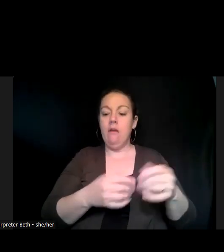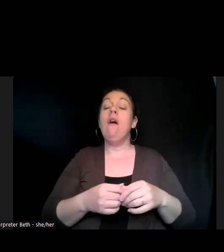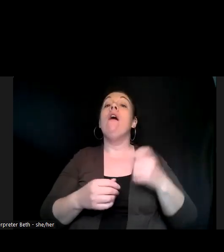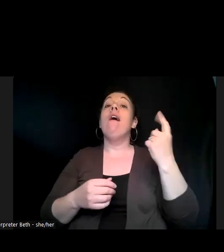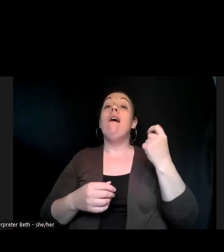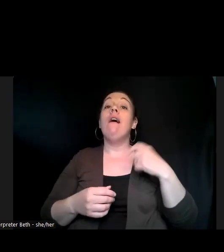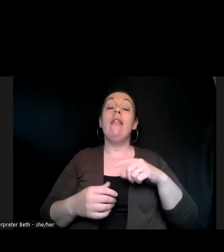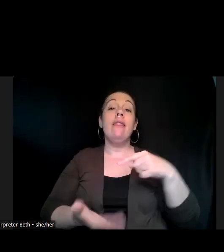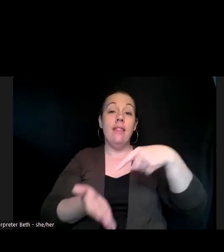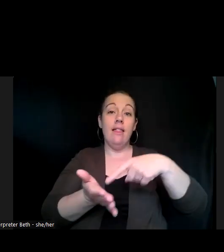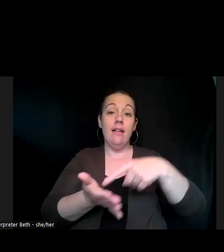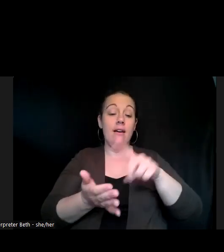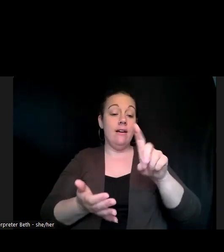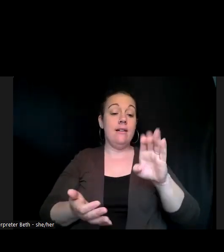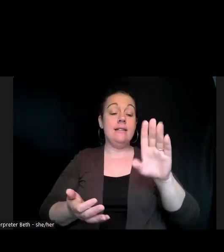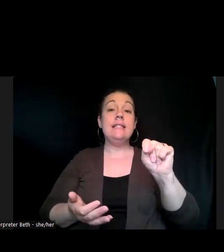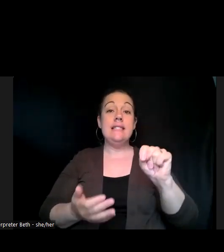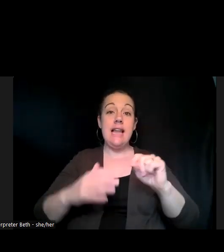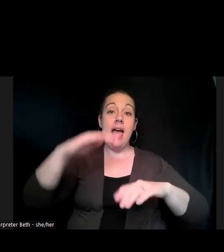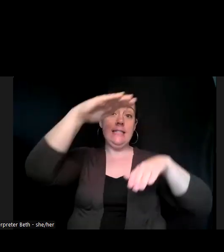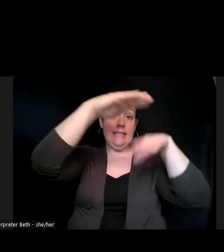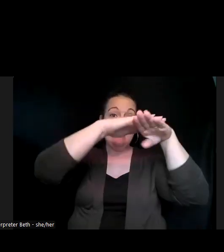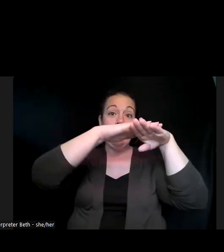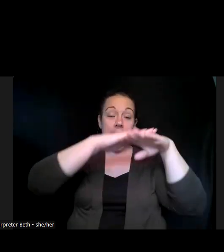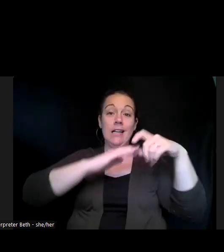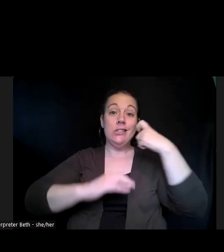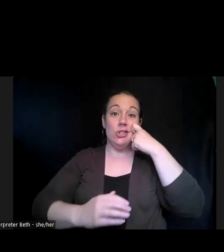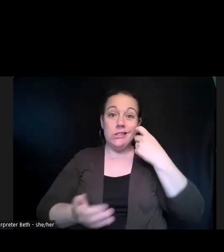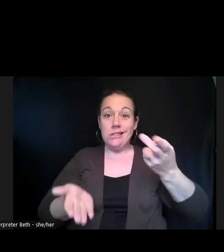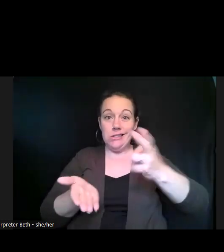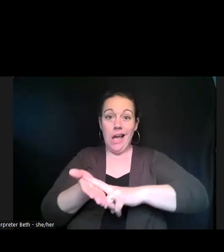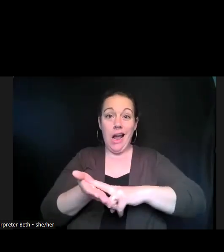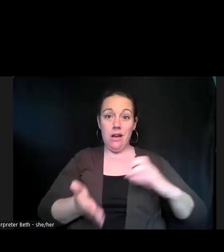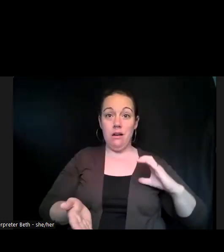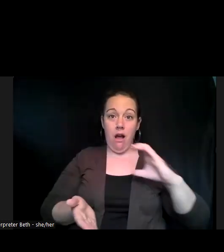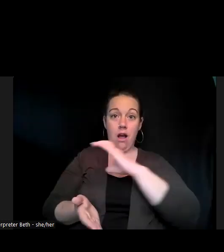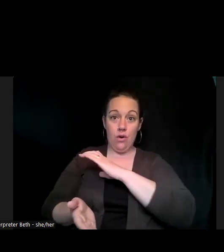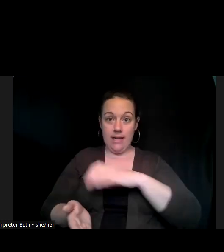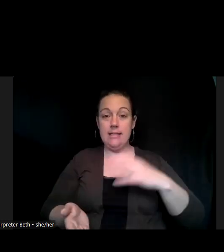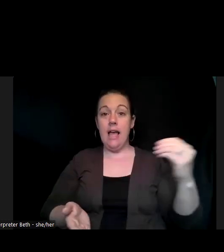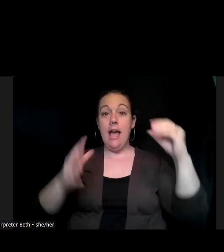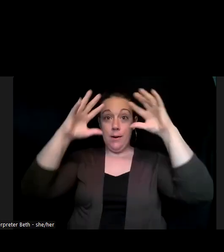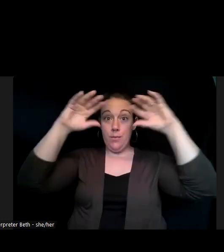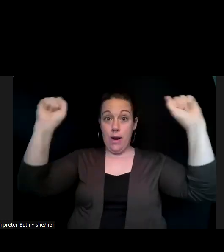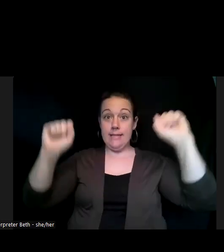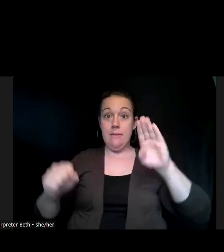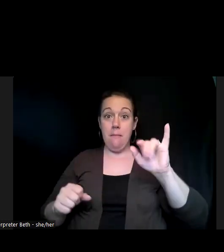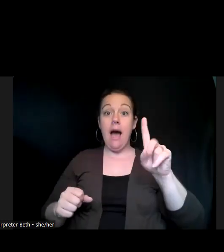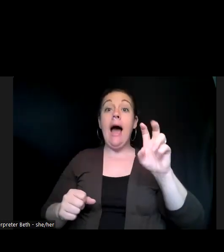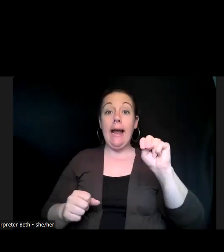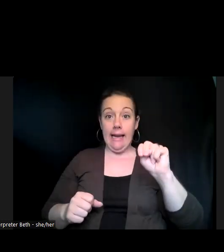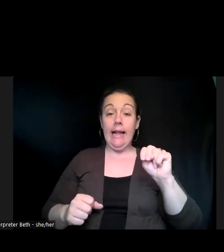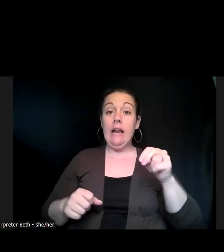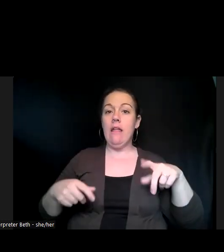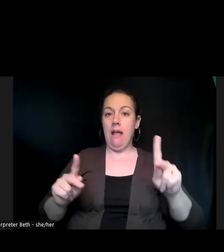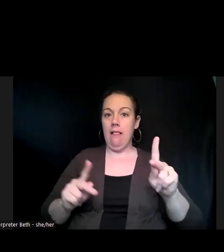that was just passed in Congress and signed by President Biden over the weekend that allowed it for the federal government not to shut down.